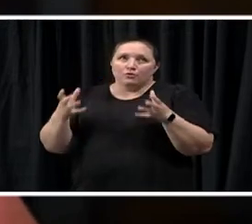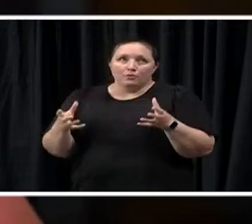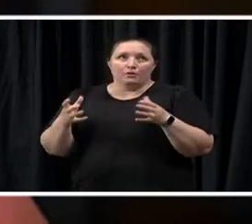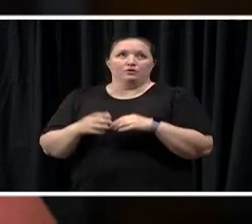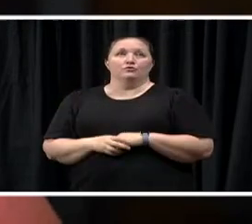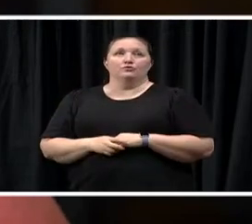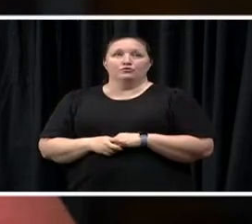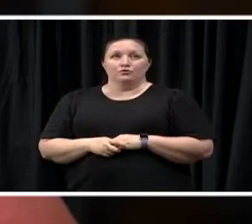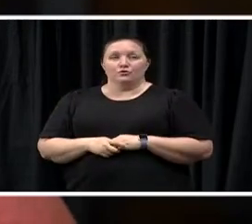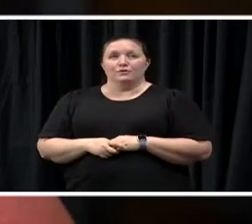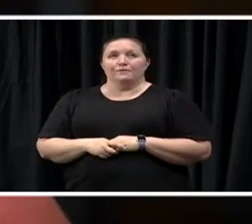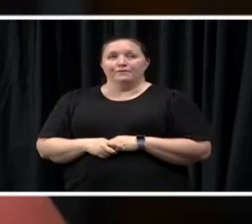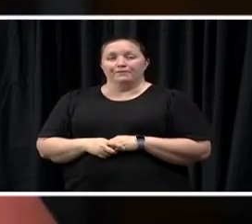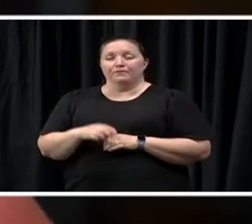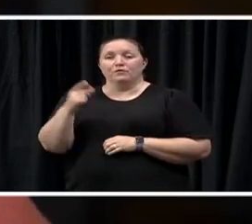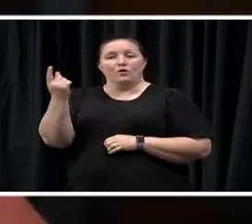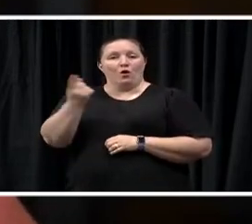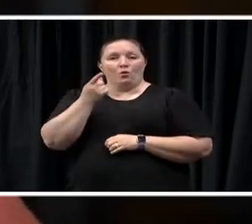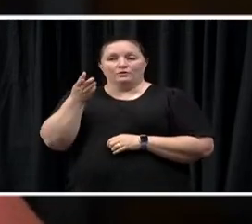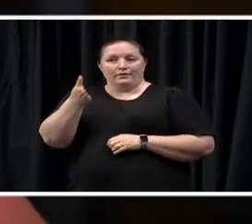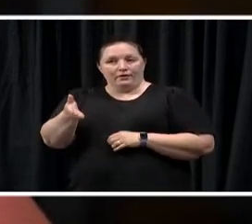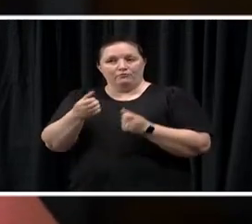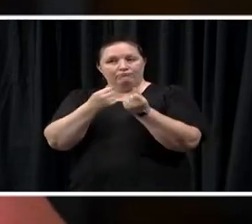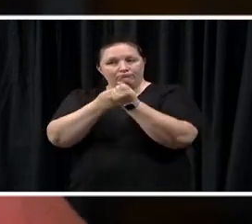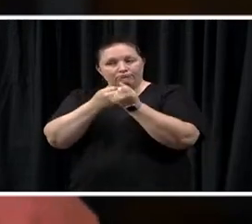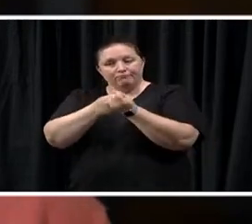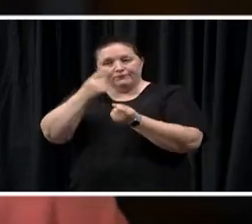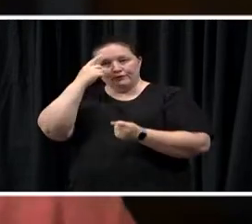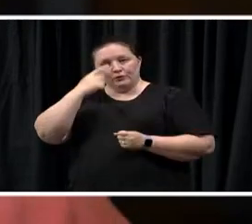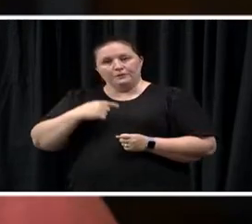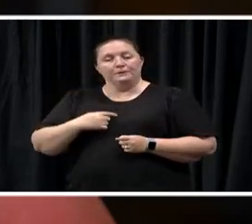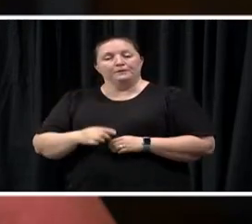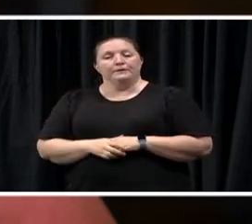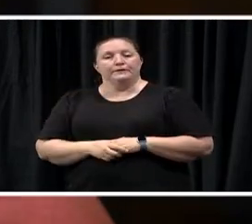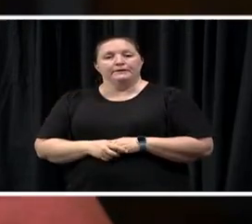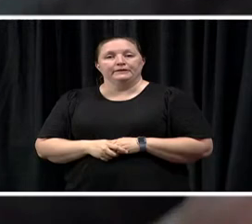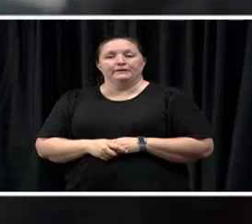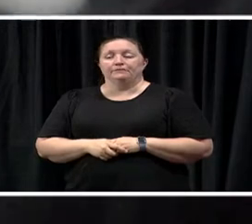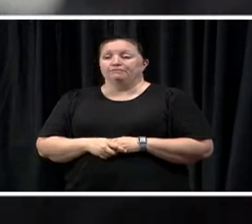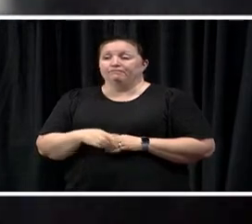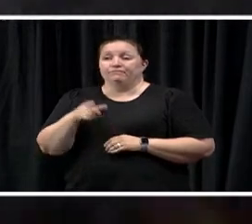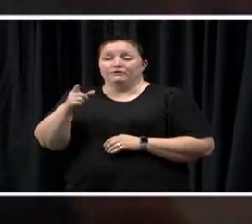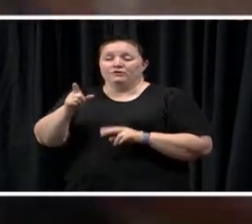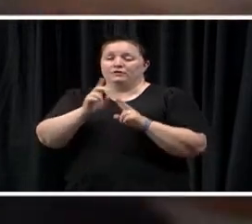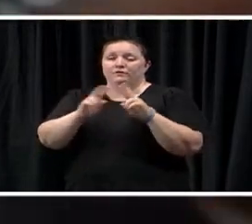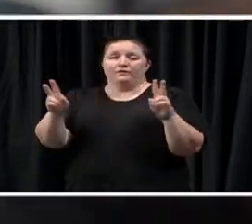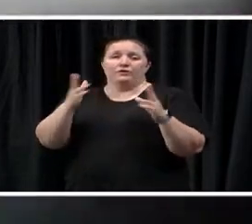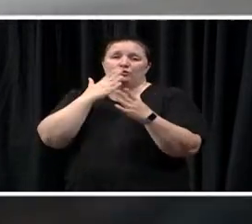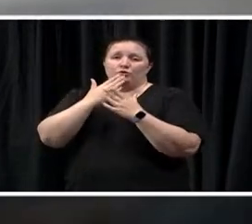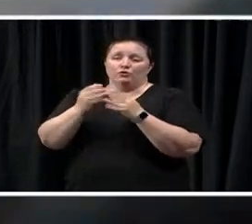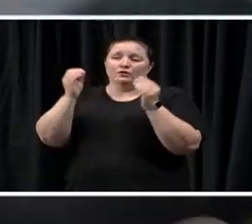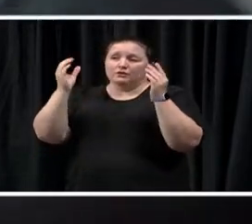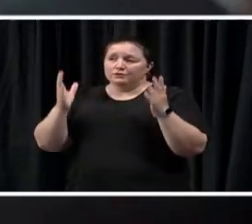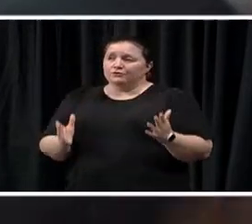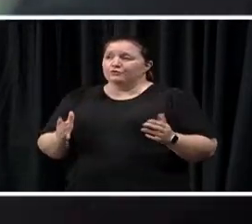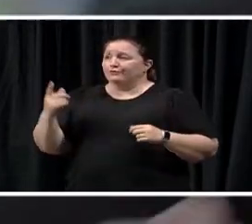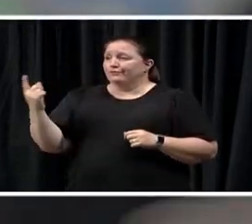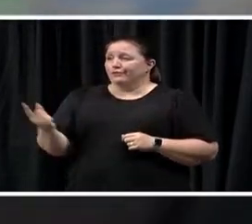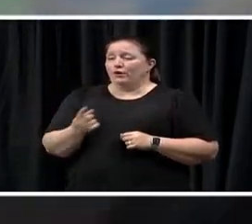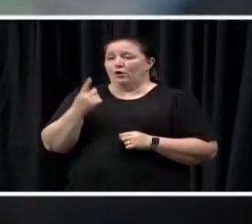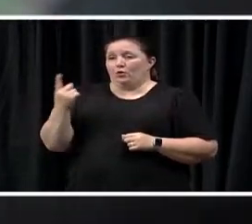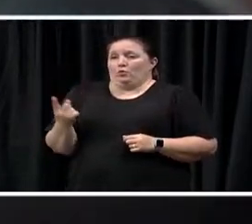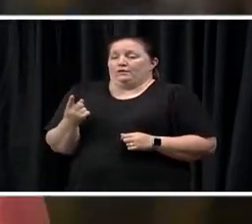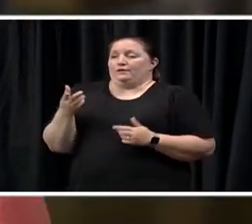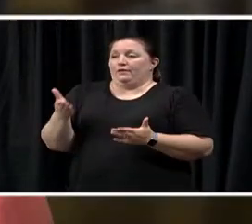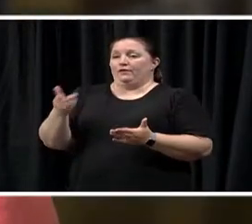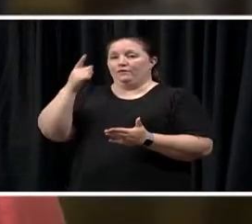world, and she's always there when I need her. And she's just a really good teacher, and she's always there when I have a